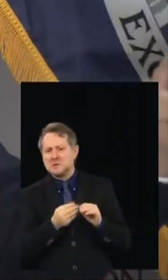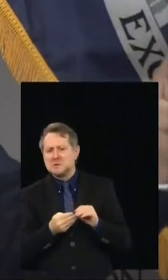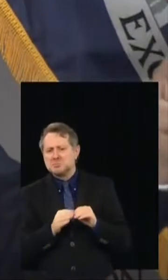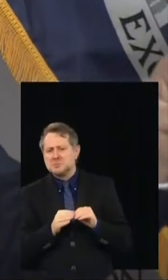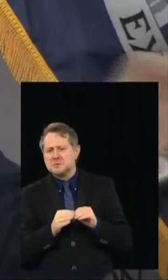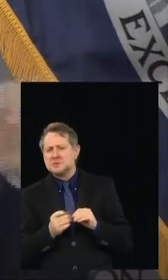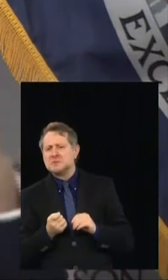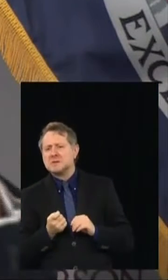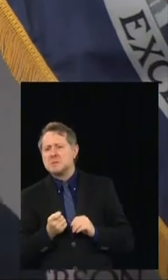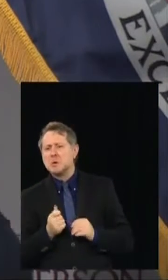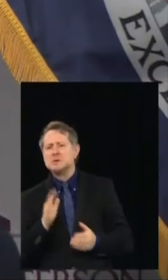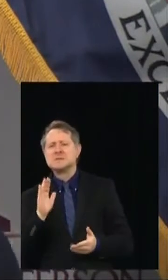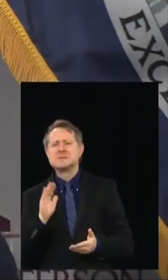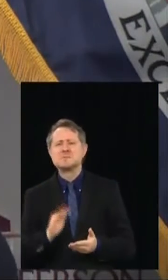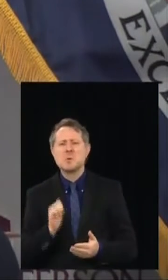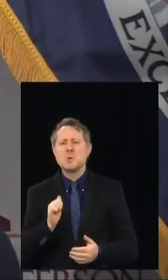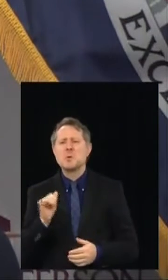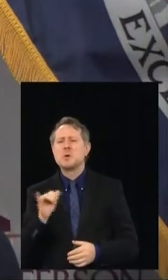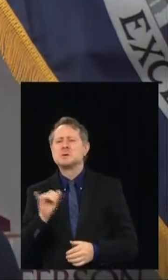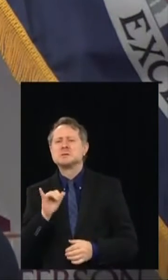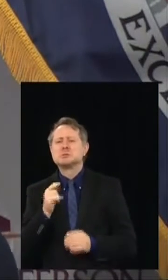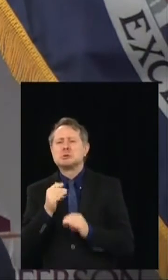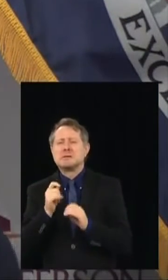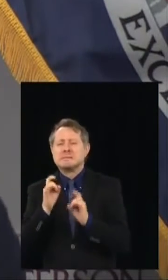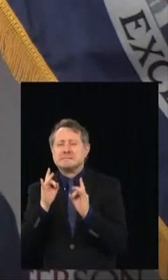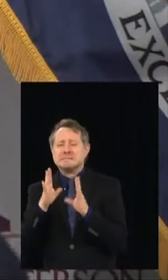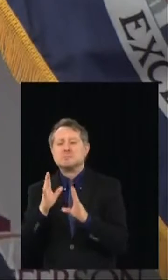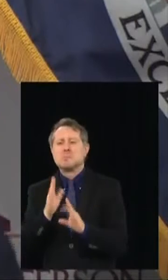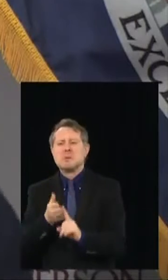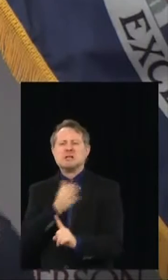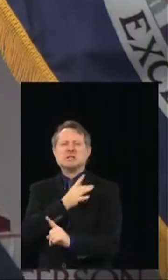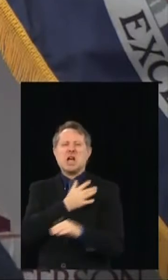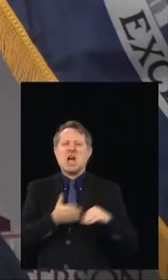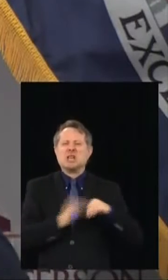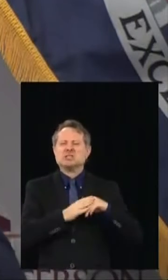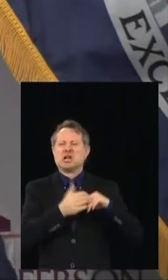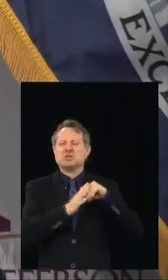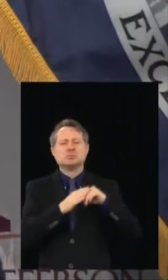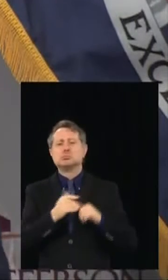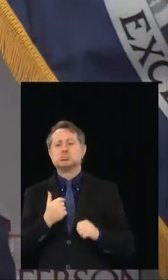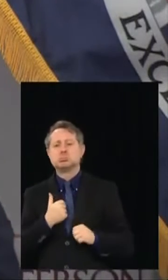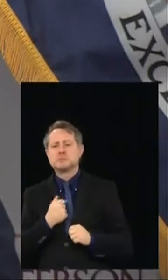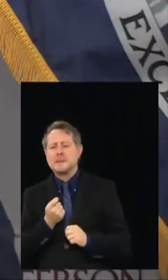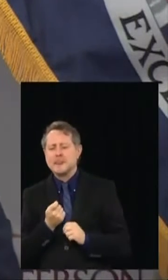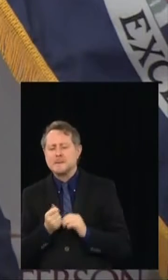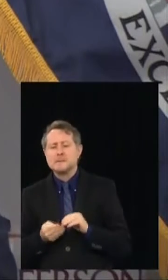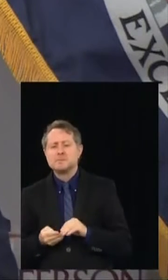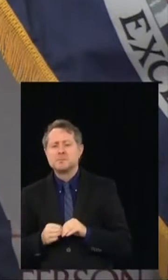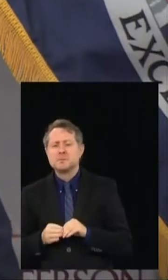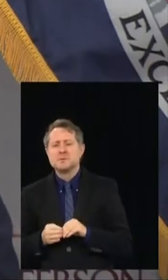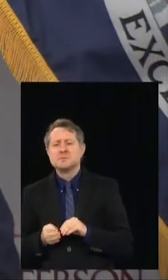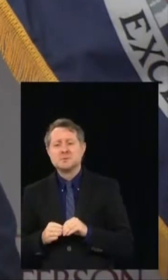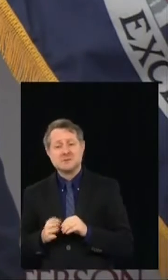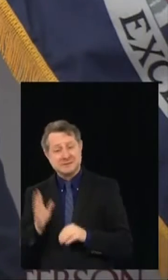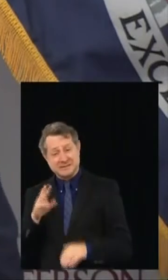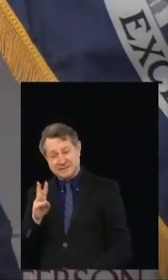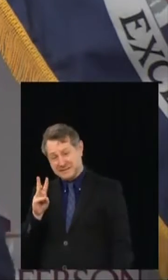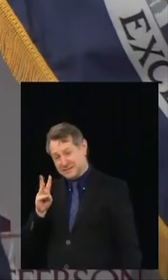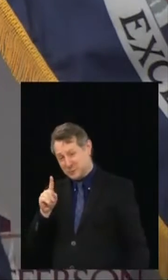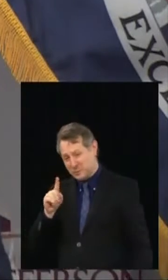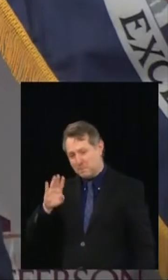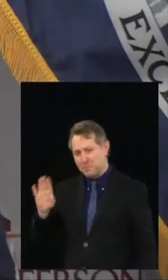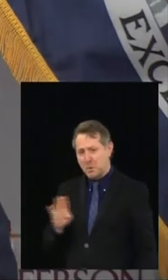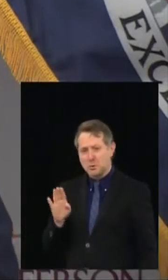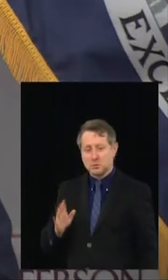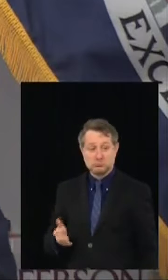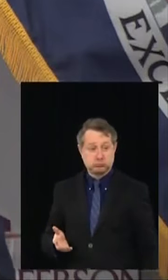past governor. So I'm proud of that. But I can't make up $61 billion. And it's going to be purely a function of what happens